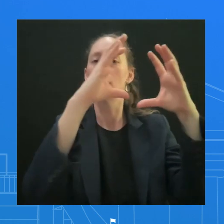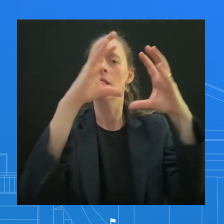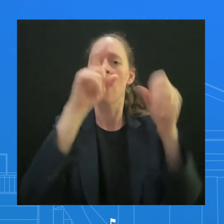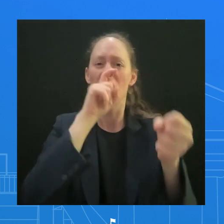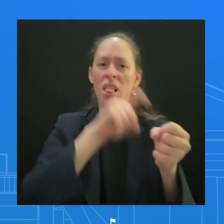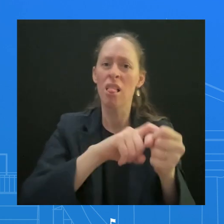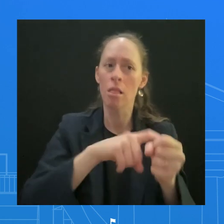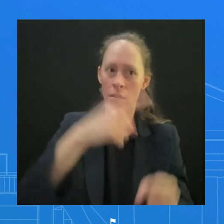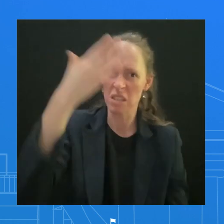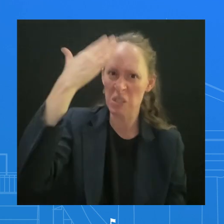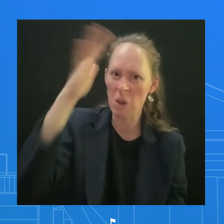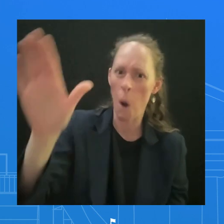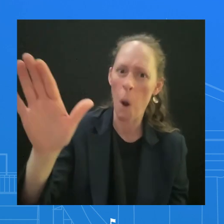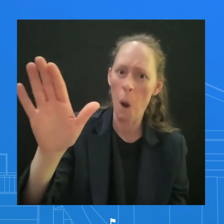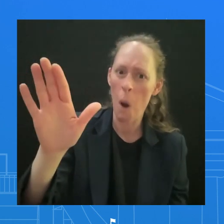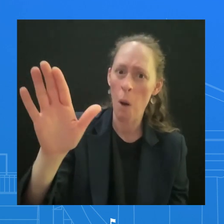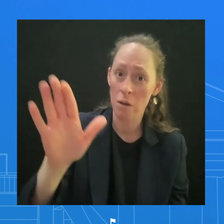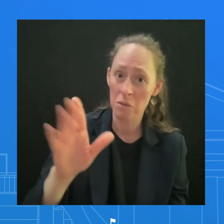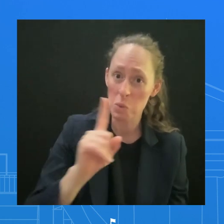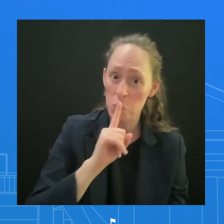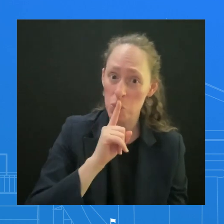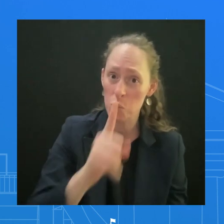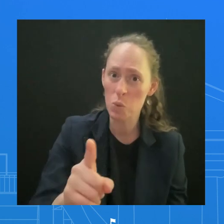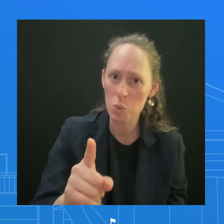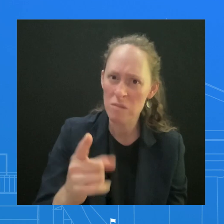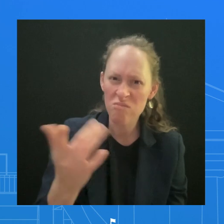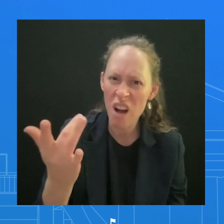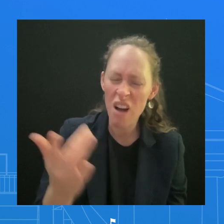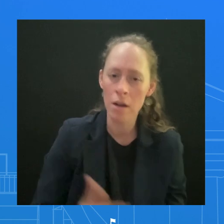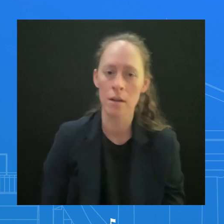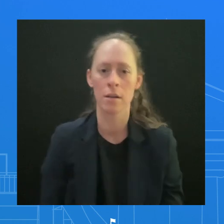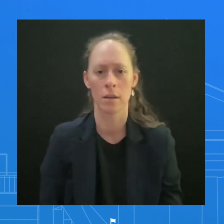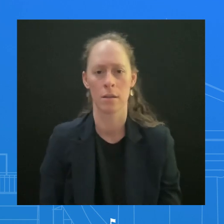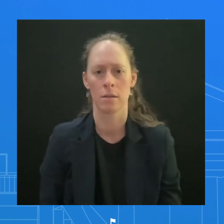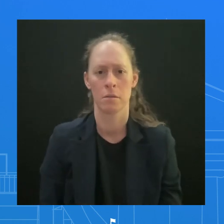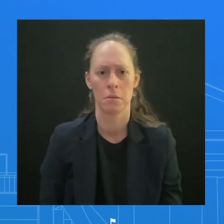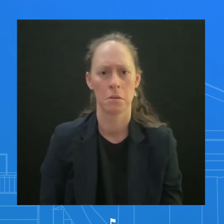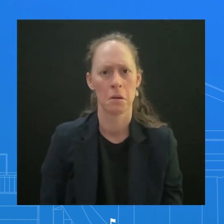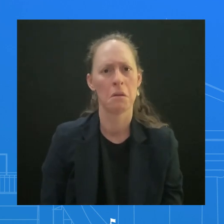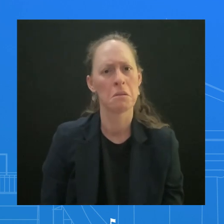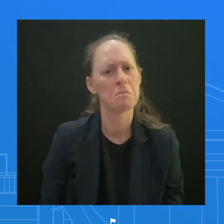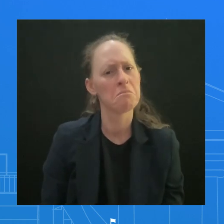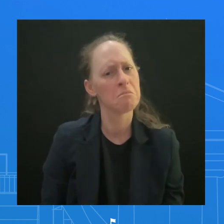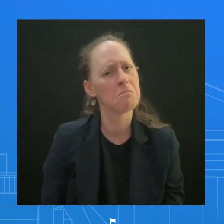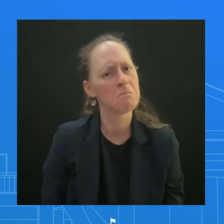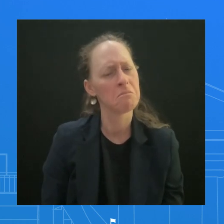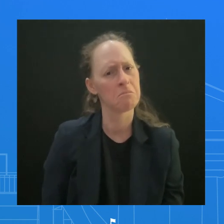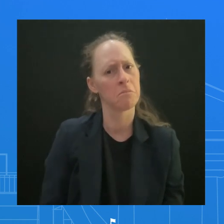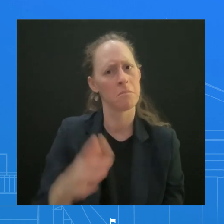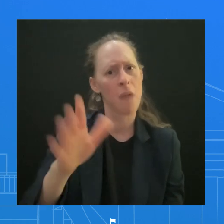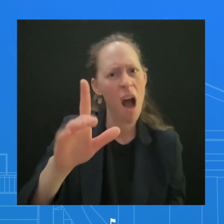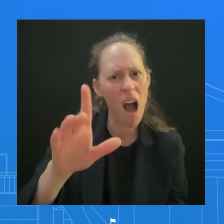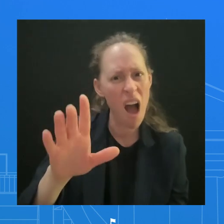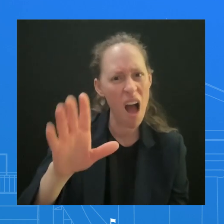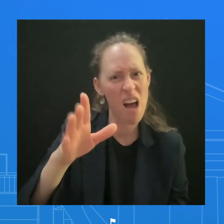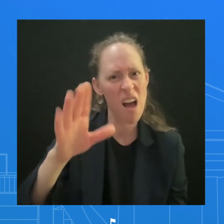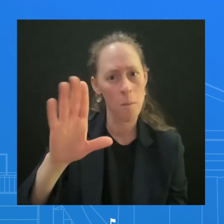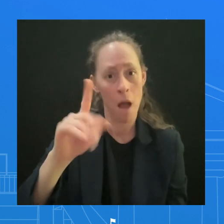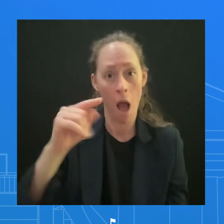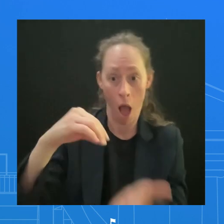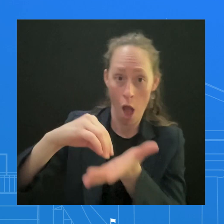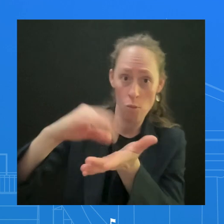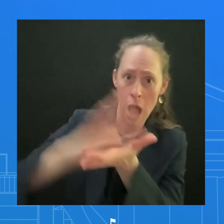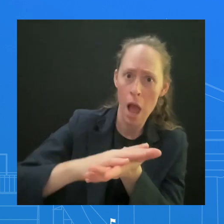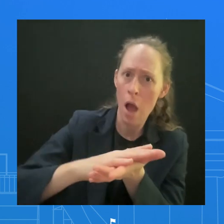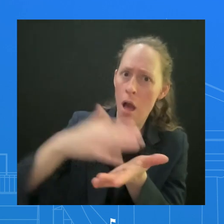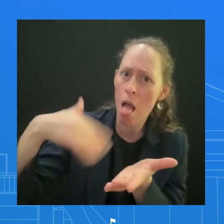domain. Not on the record from any. Yeah, it has been. Yeah, it was. It was. A senior defense official